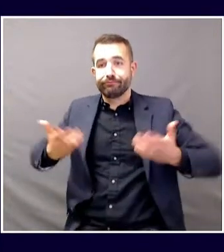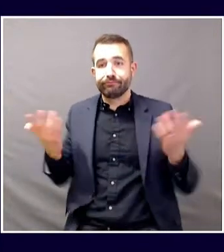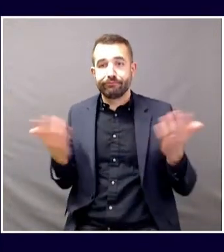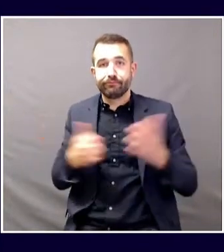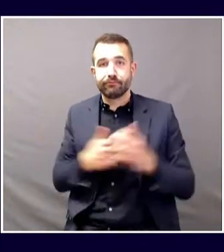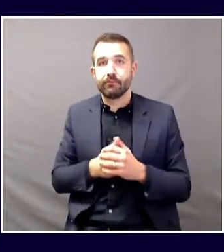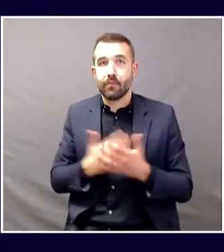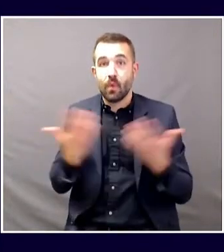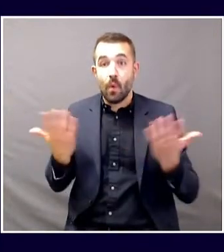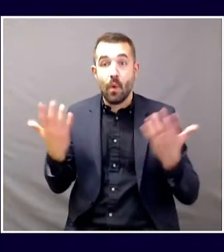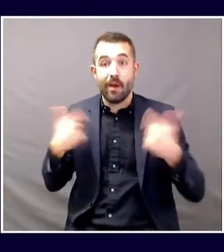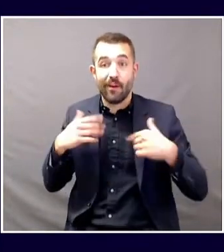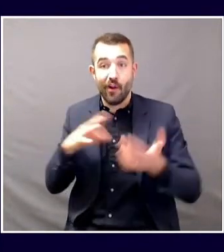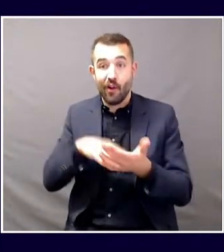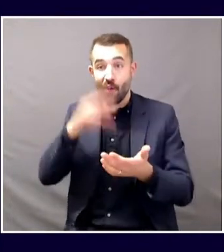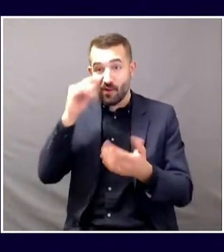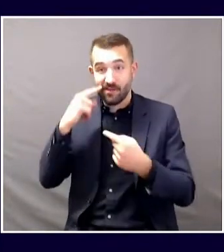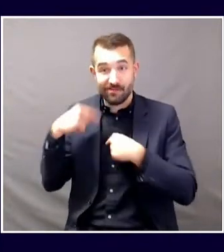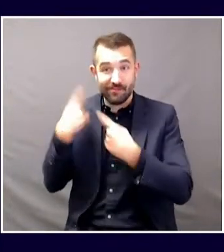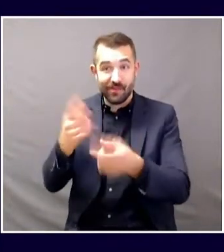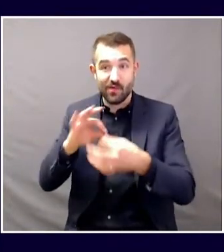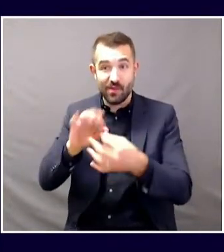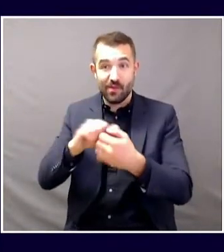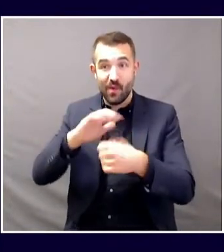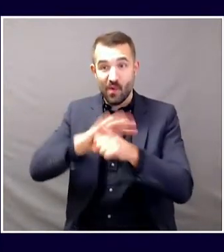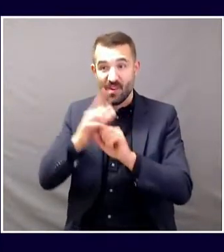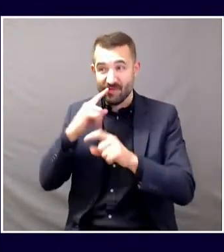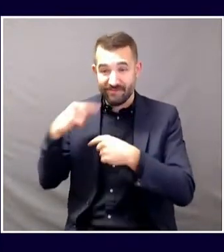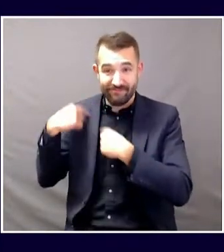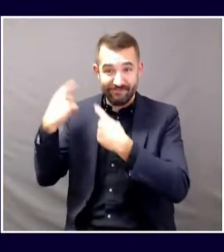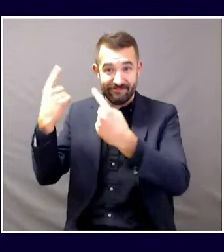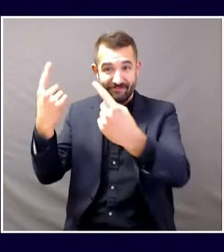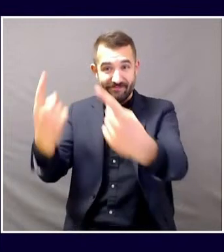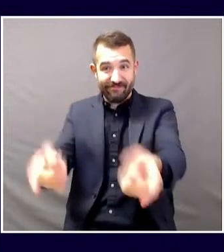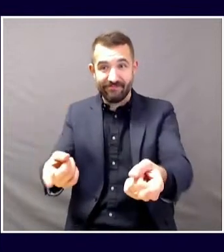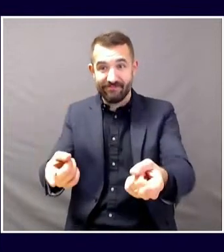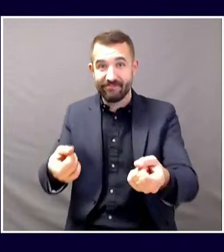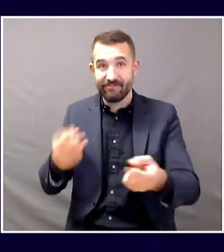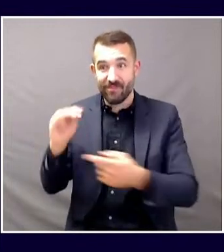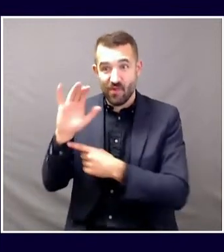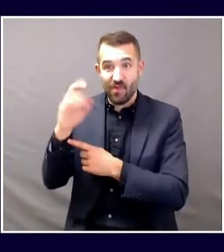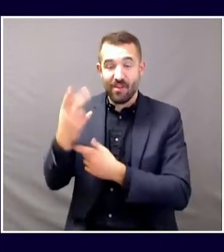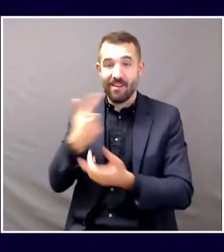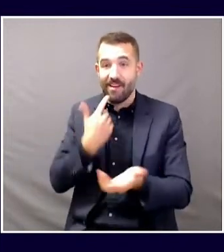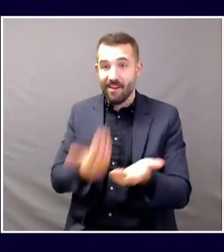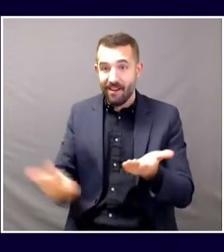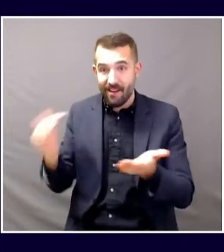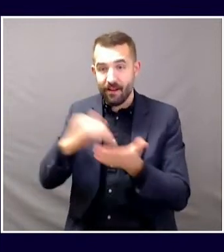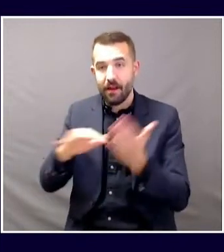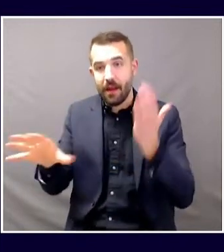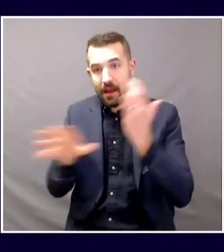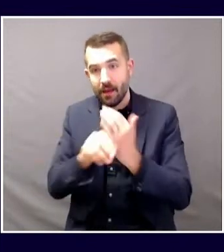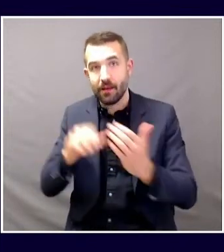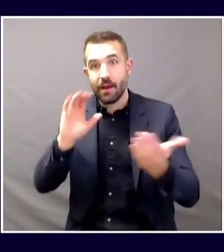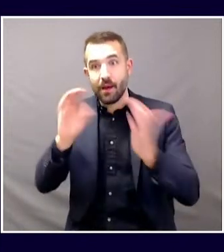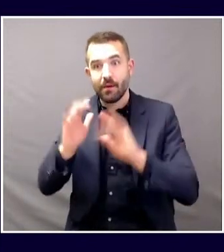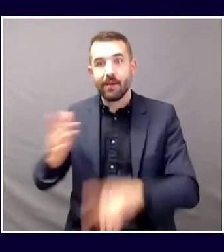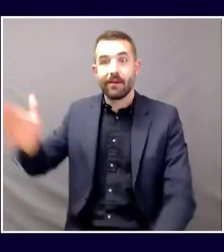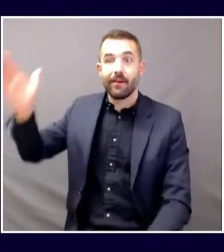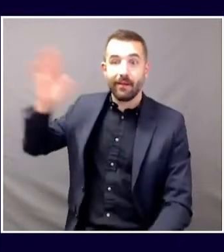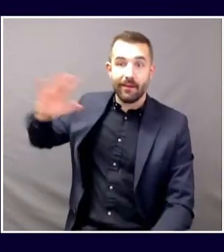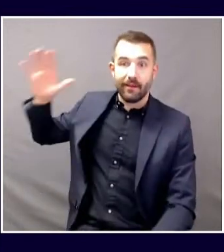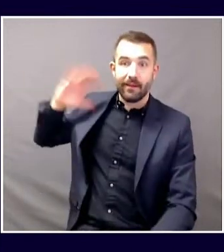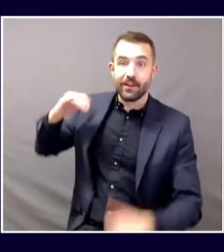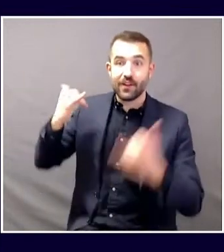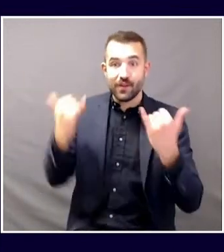learned about COVID since the beginning, I guess this is yet another thing to add to the list of how the pandemic is different today